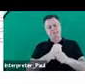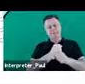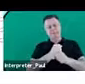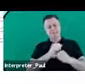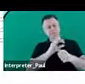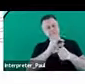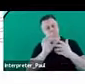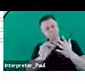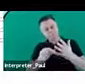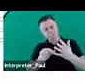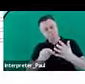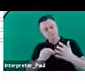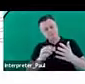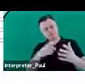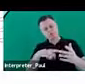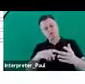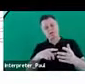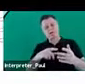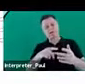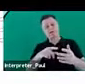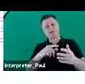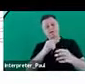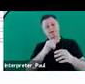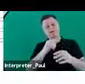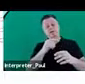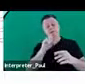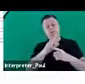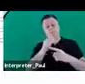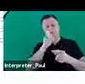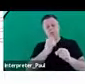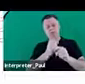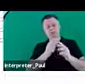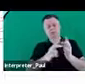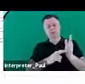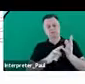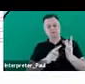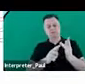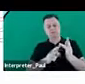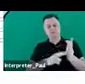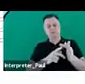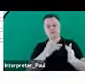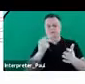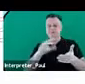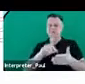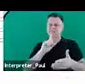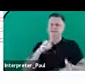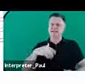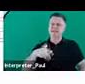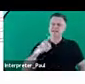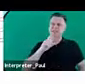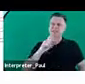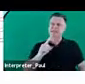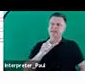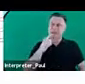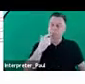into consideration. The key word there is genuine. Students often say to me, you I don't want to feel like I'm telling a soft